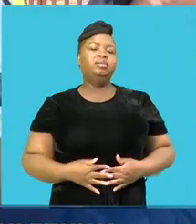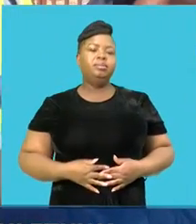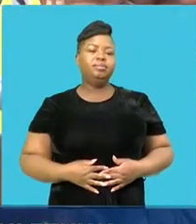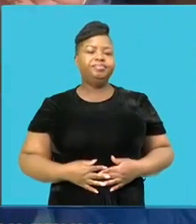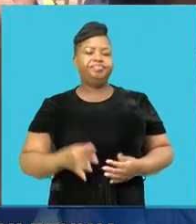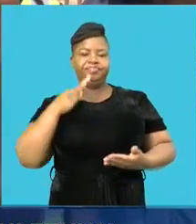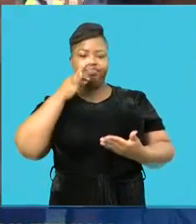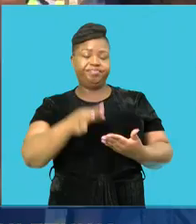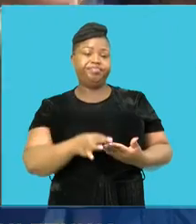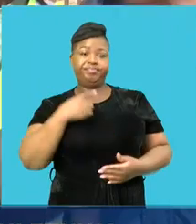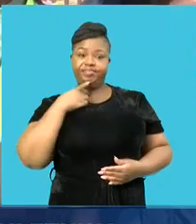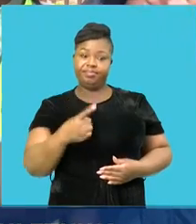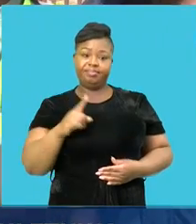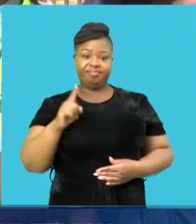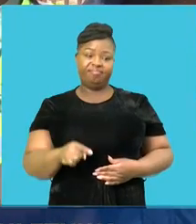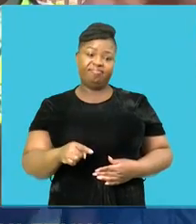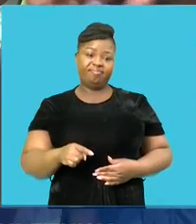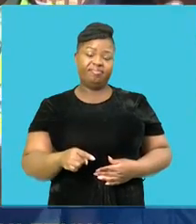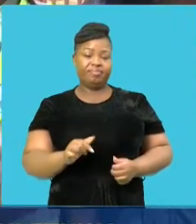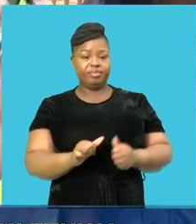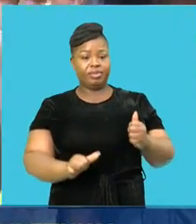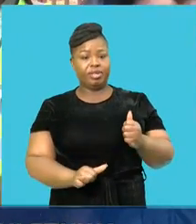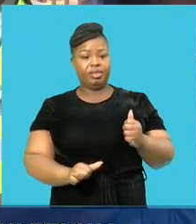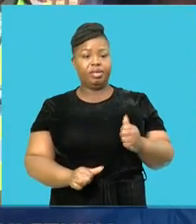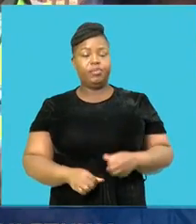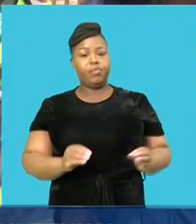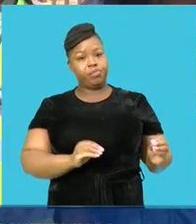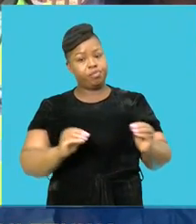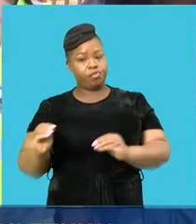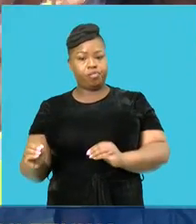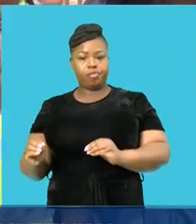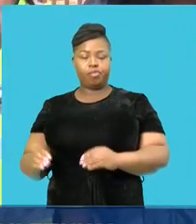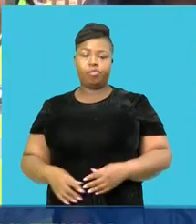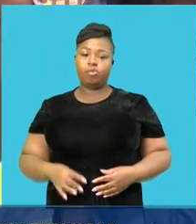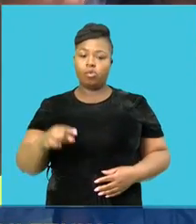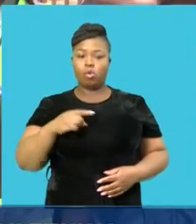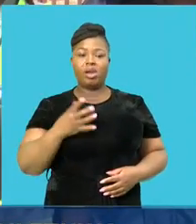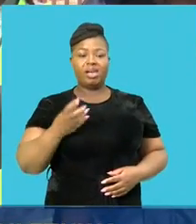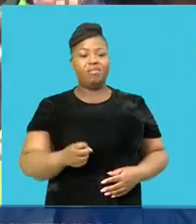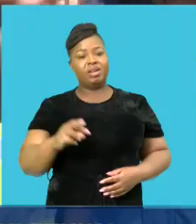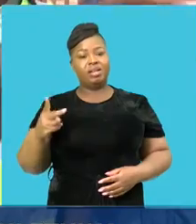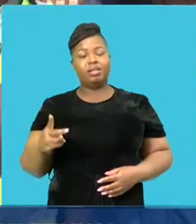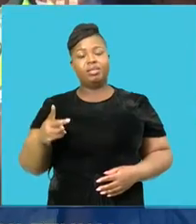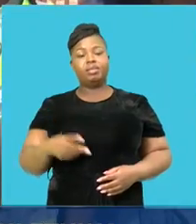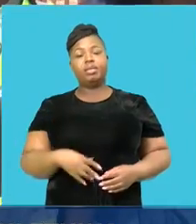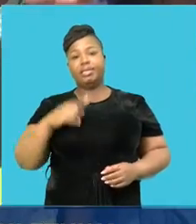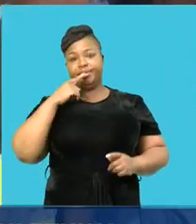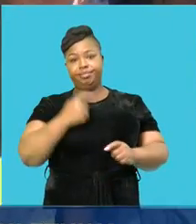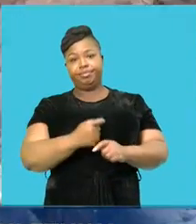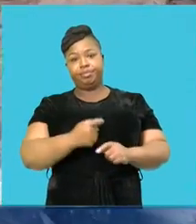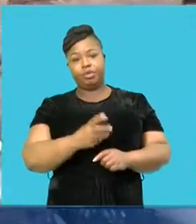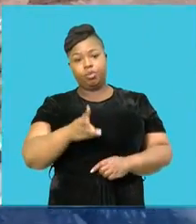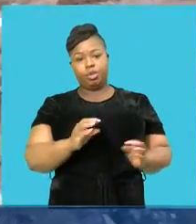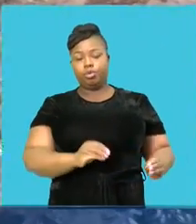we proposed that they most probably gonna fall under the Part A relocation because there's gonna be other informal settlements that will be moved